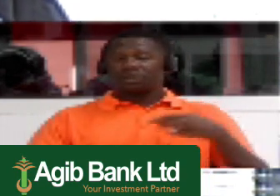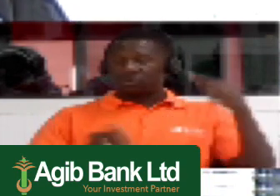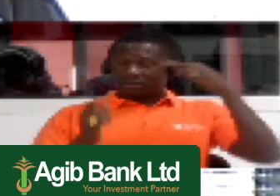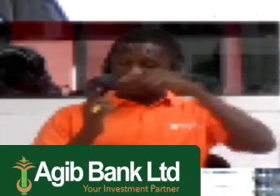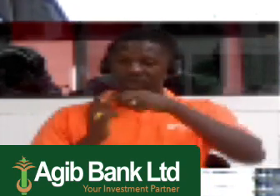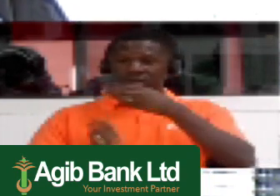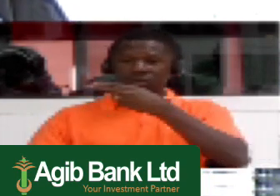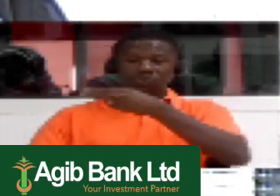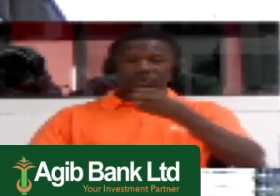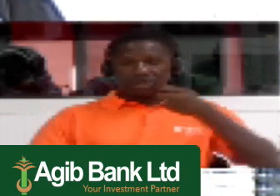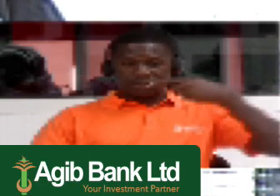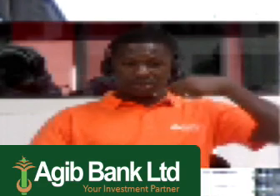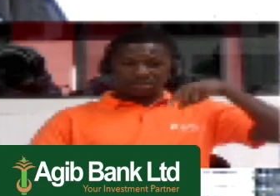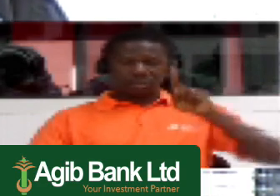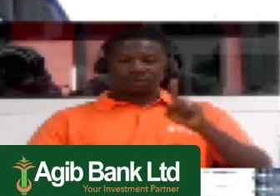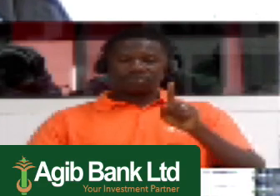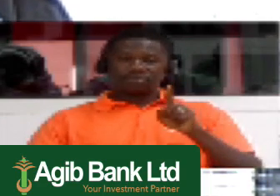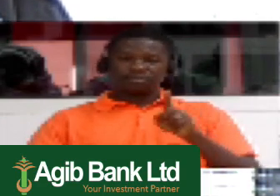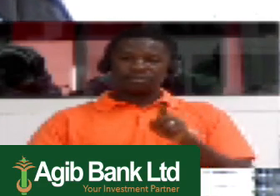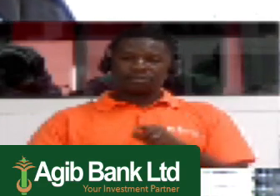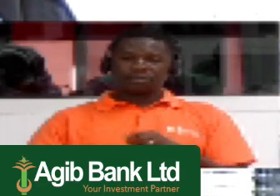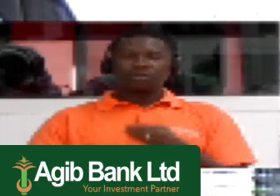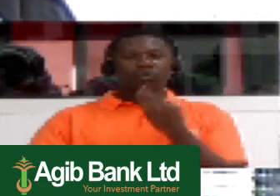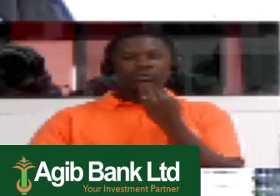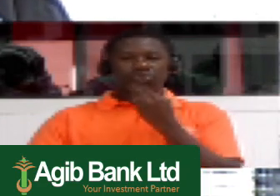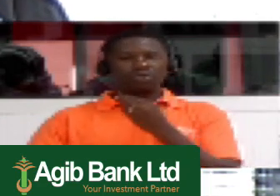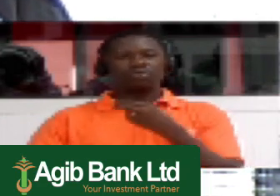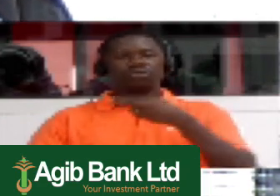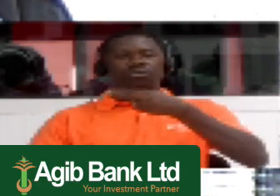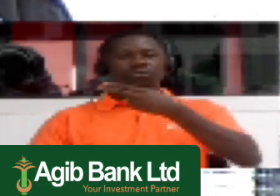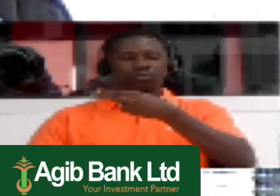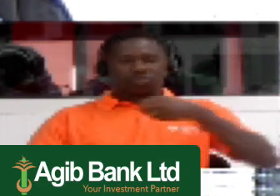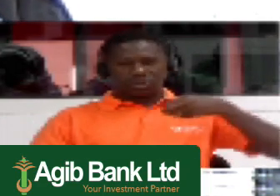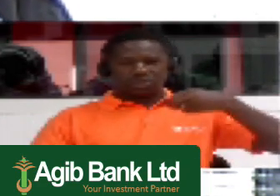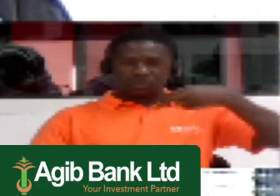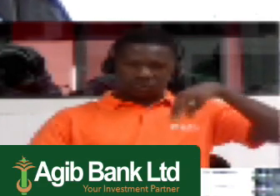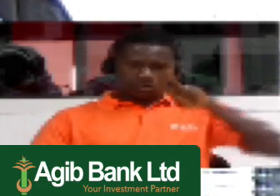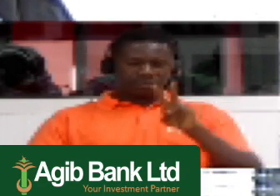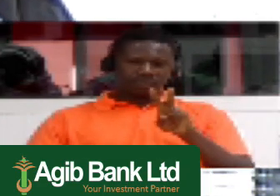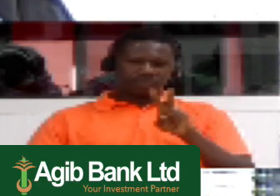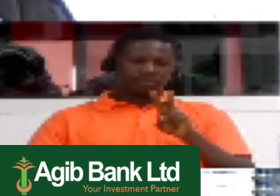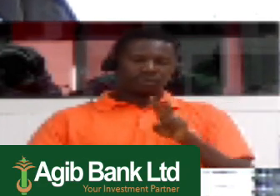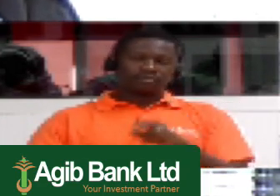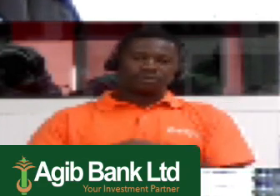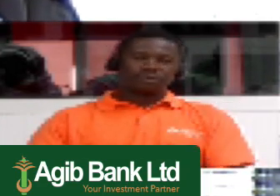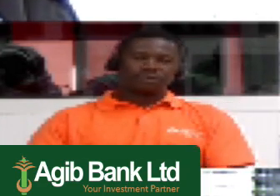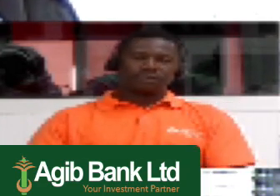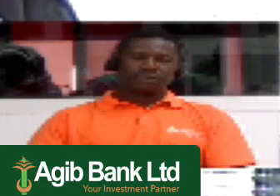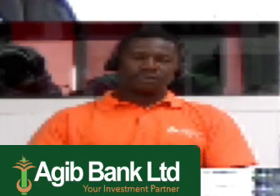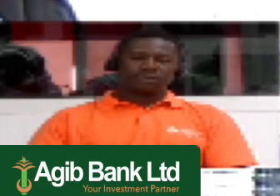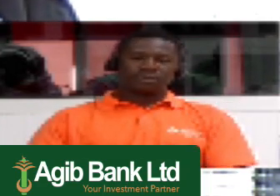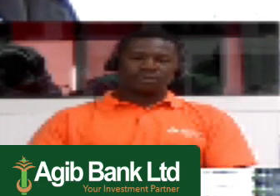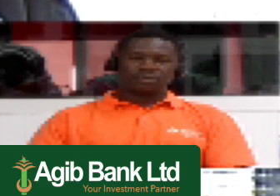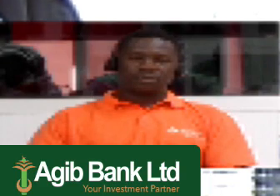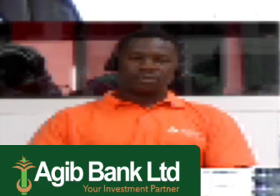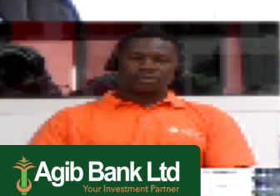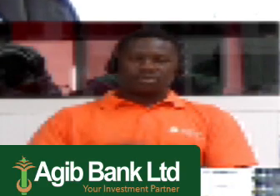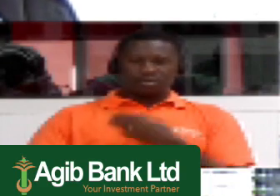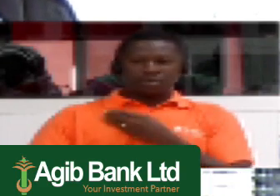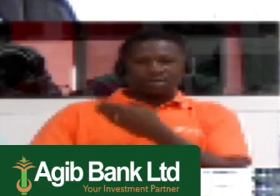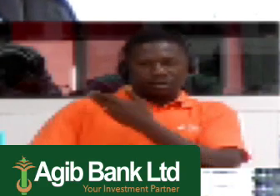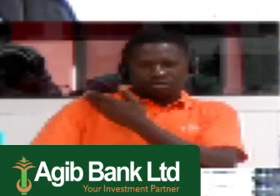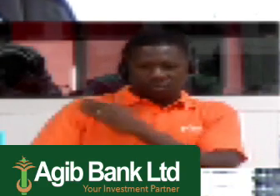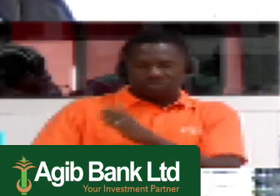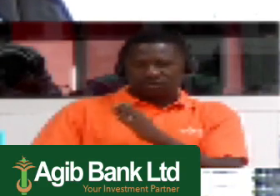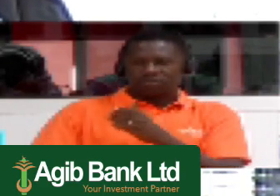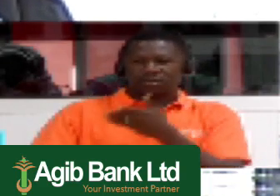until 2011. Sorry, 2012. Sorry, it was in 2012. Enata mbonde je lundo. And